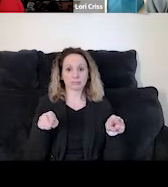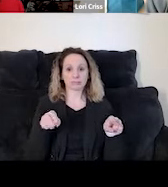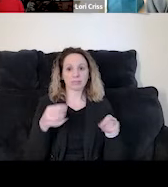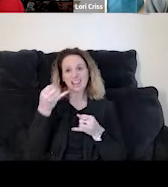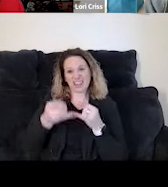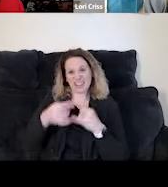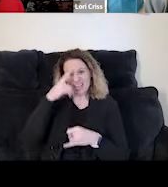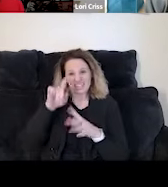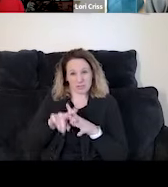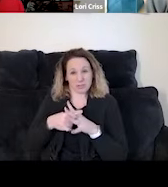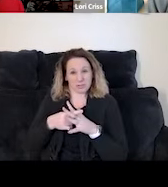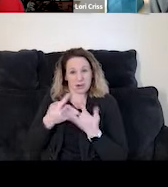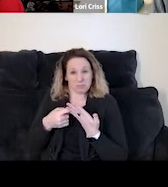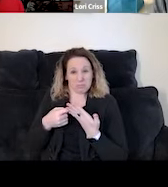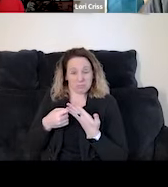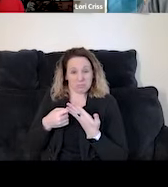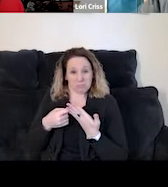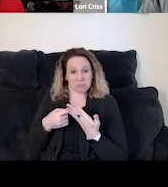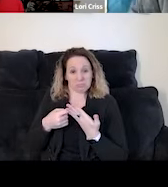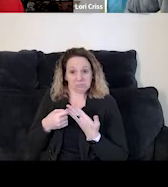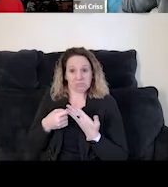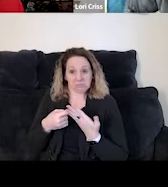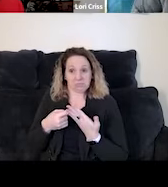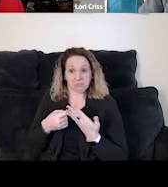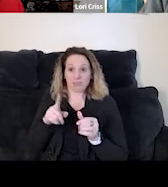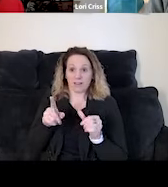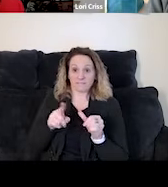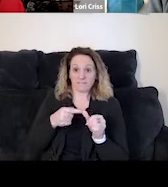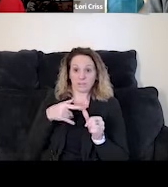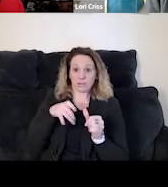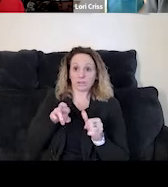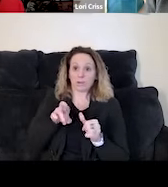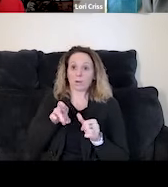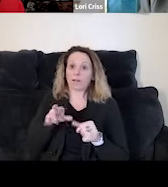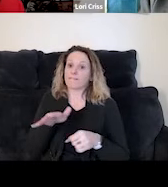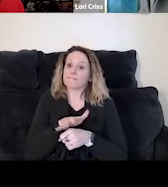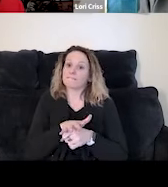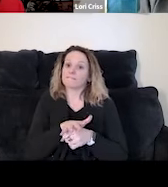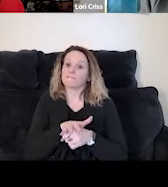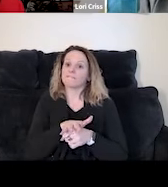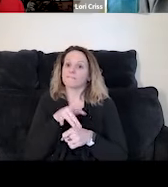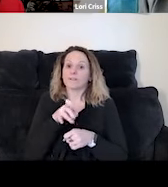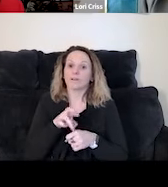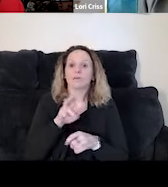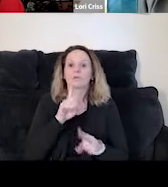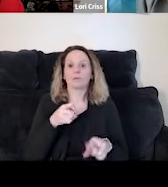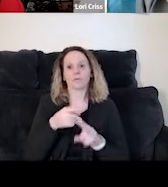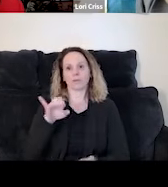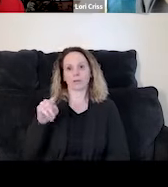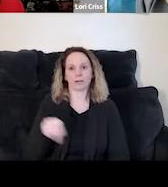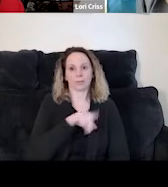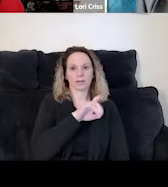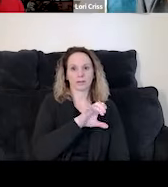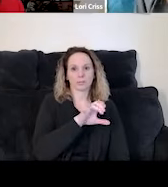summer, in the late summer. And so our first quarter of full quarter's report is from October to December